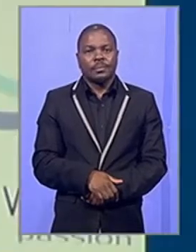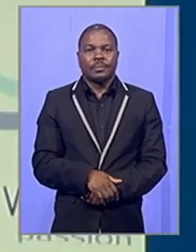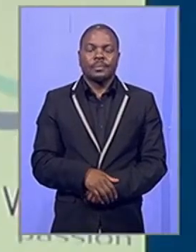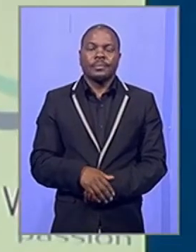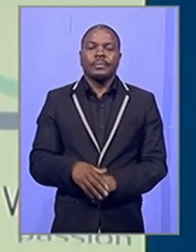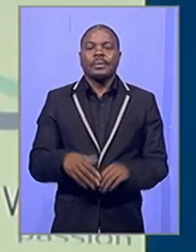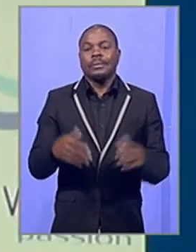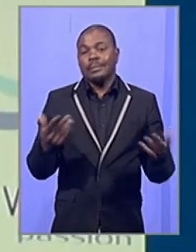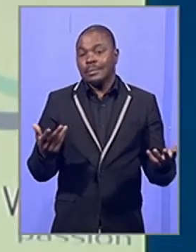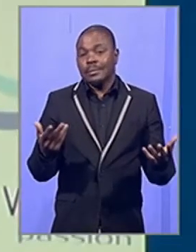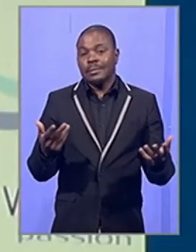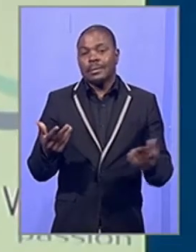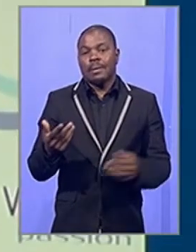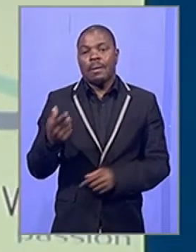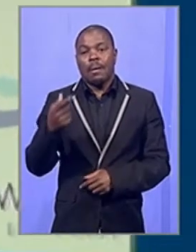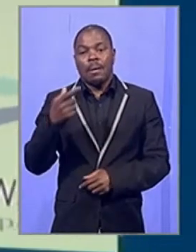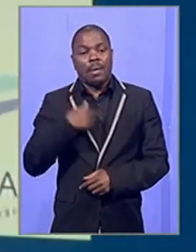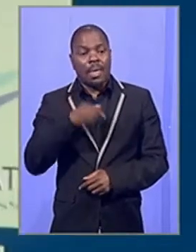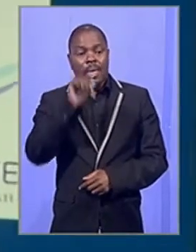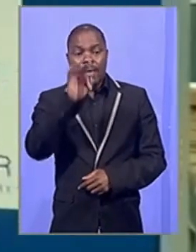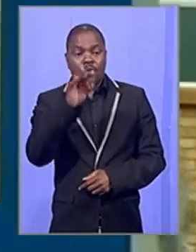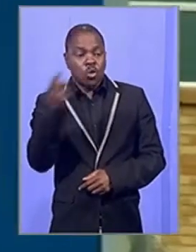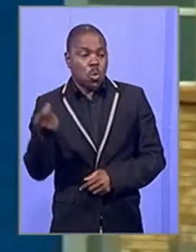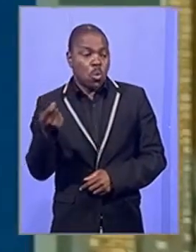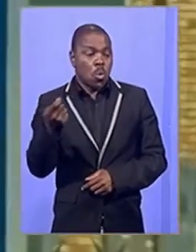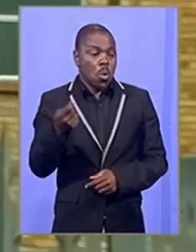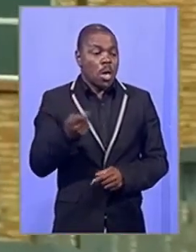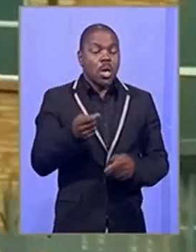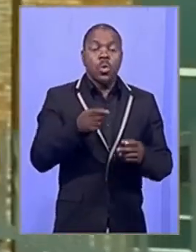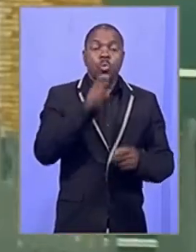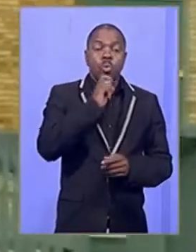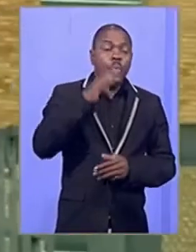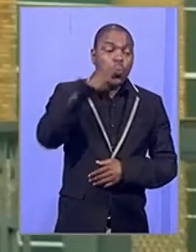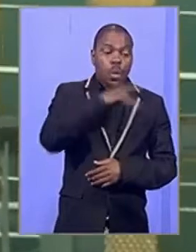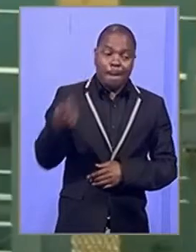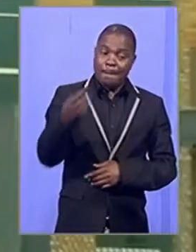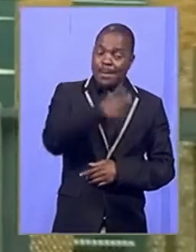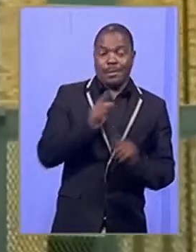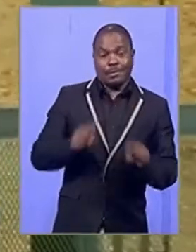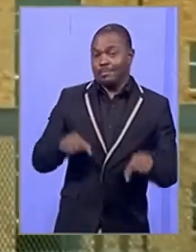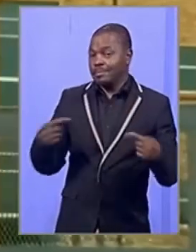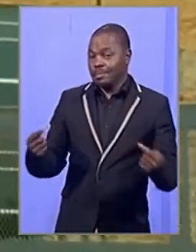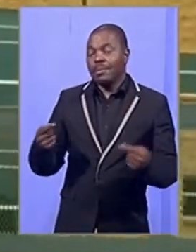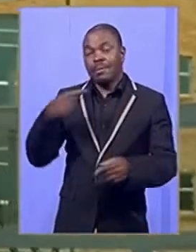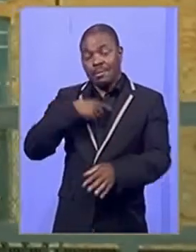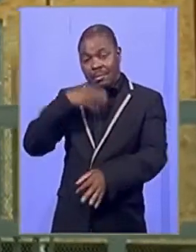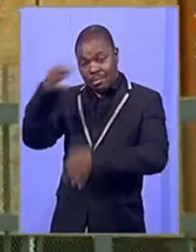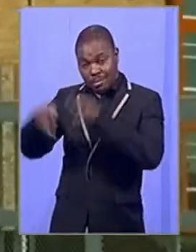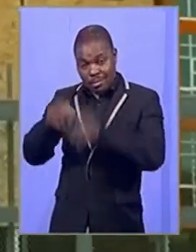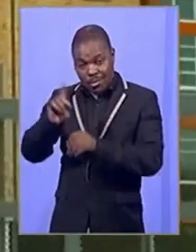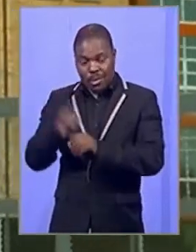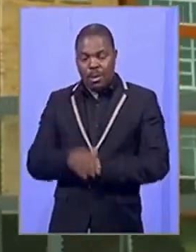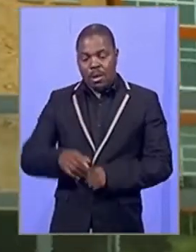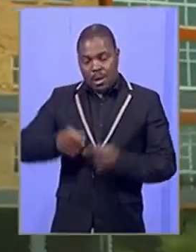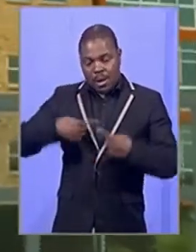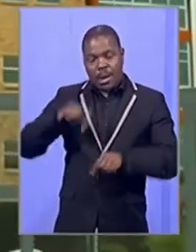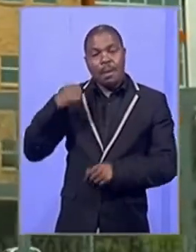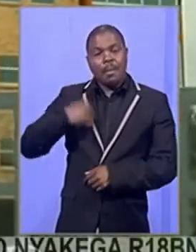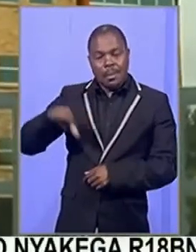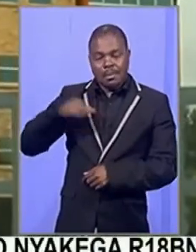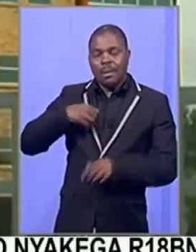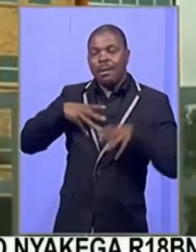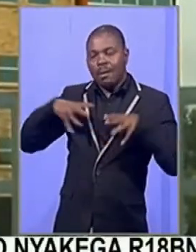A gona ka mogo o ka patela ntho e le goreng a o išomiše. Se re ka se tlhalosang fa gore re nna bjale ka mmasepala re amogela